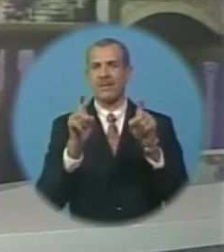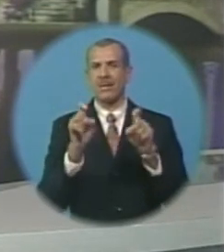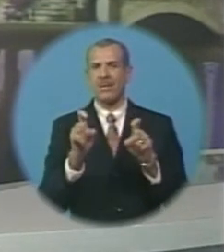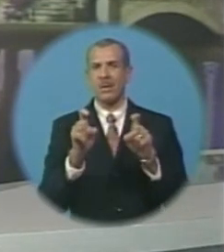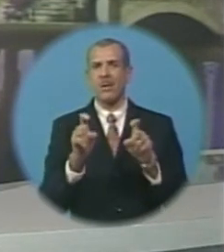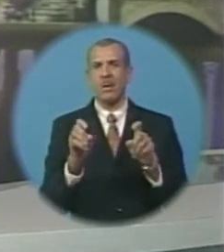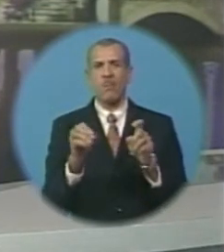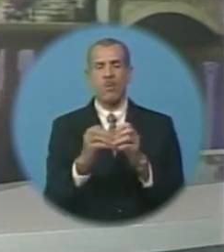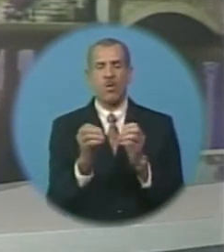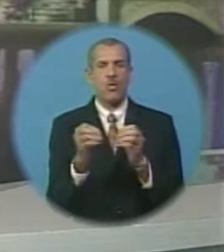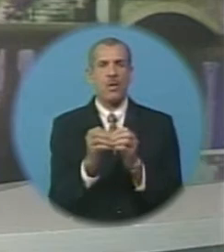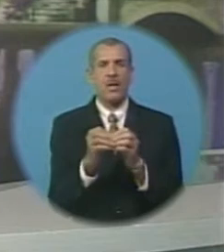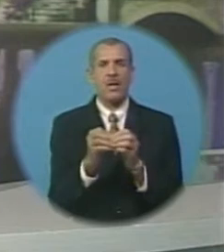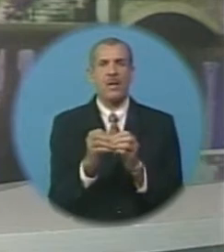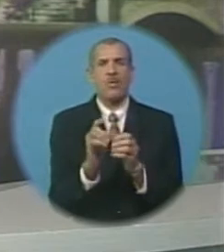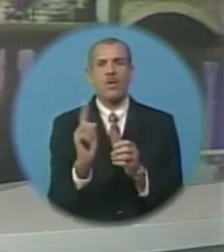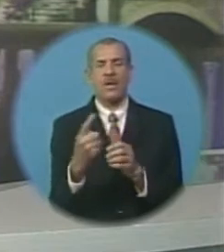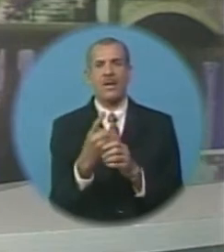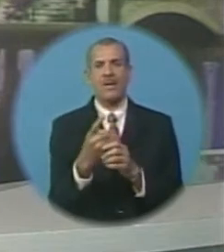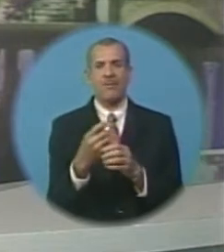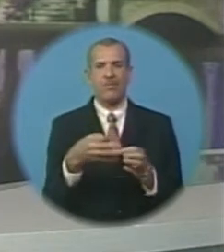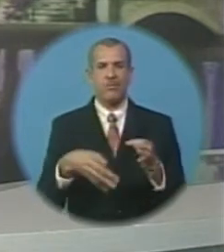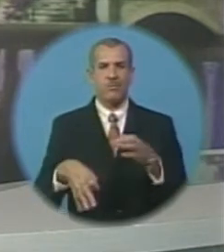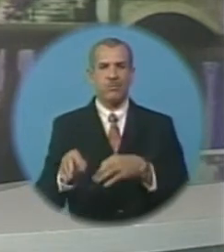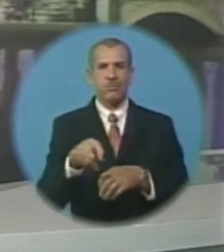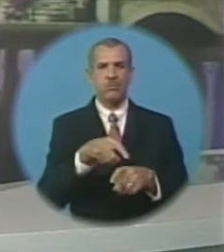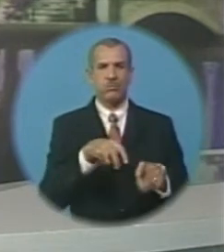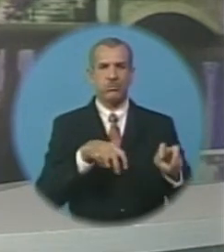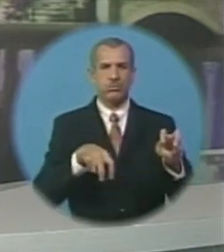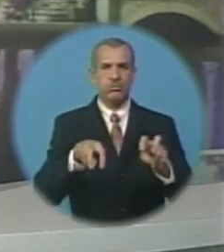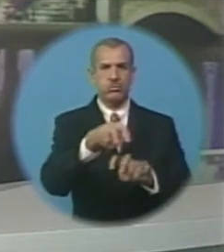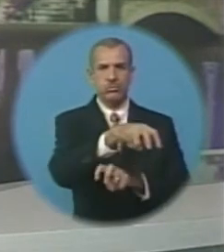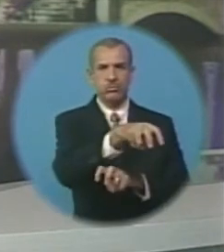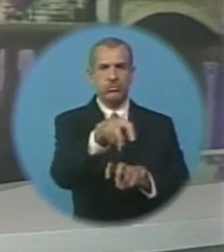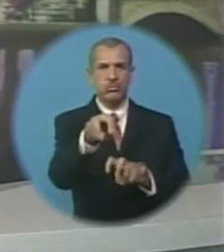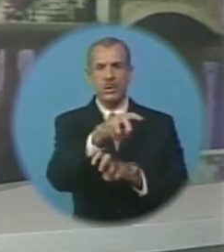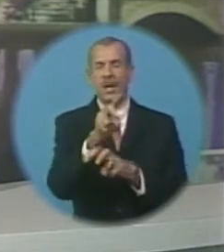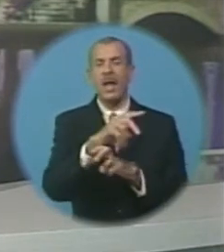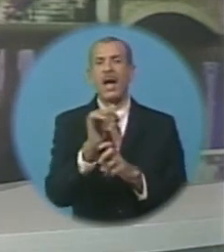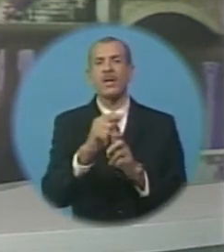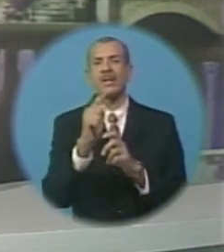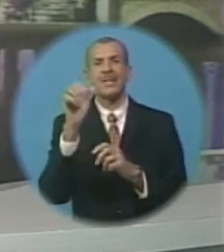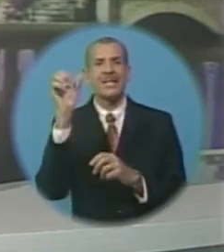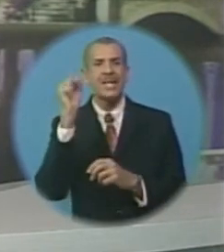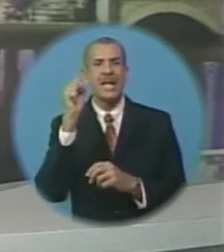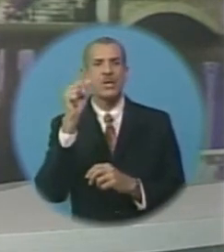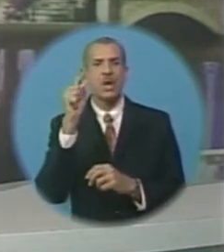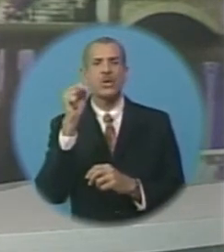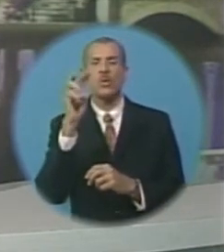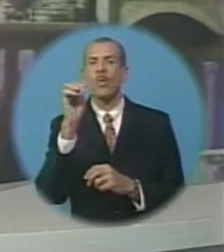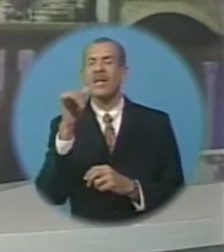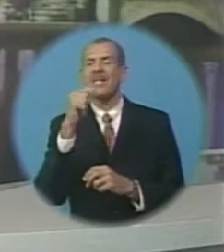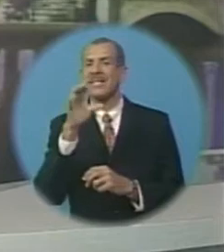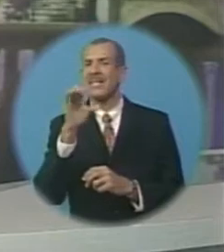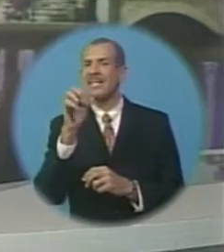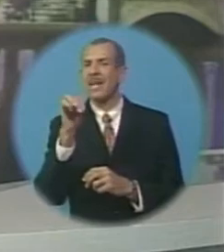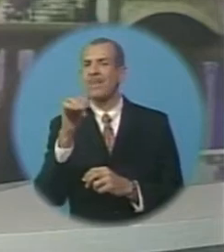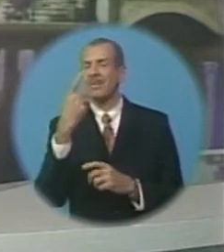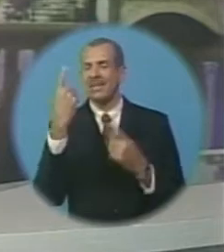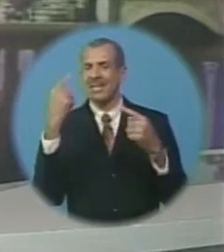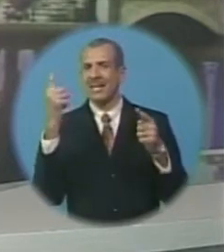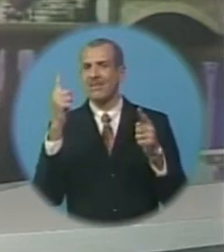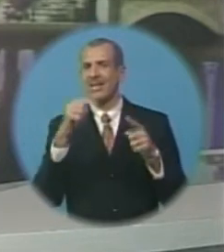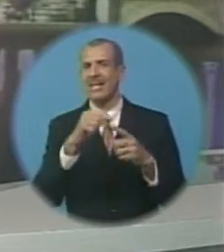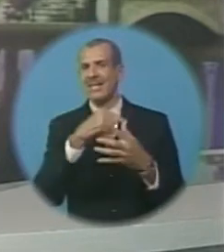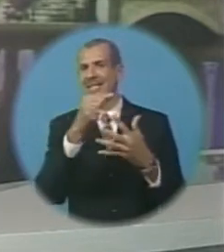just free movement of people. Permanent Secretary in the Office of the Prime Minister, Sonja Welch, says the CSME has been successful